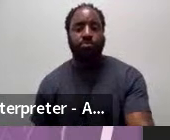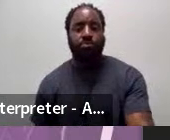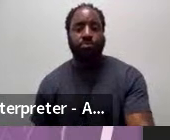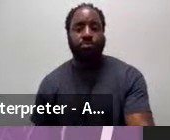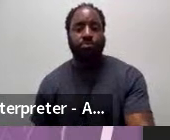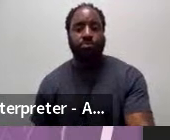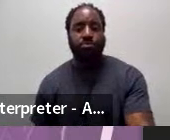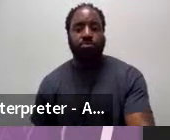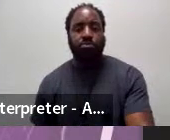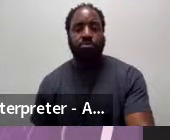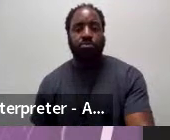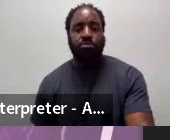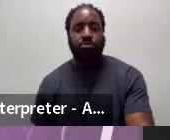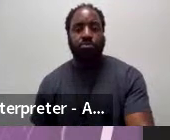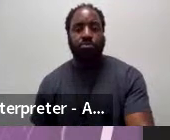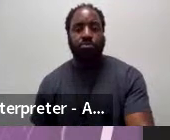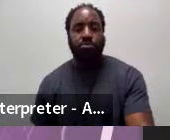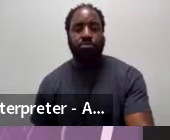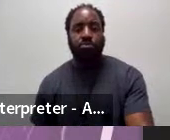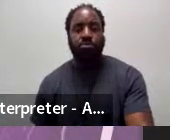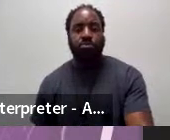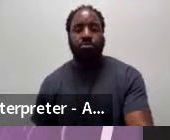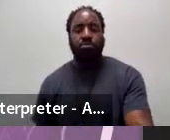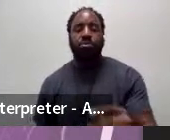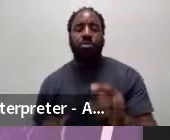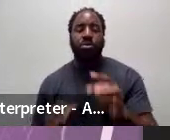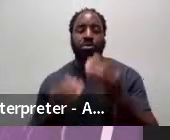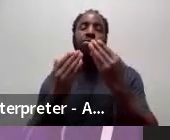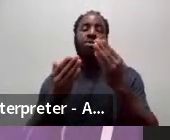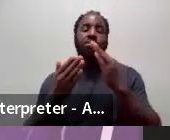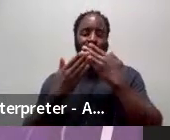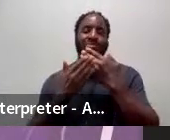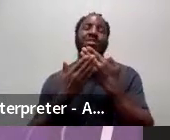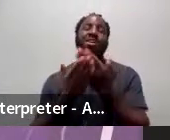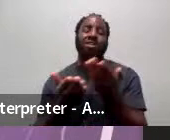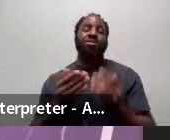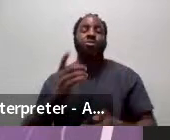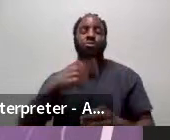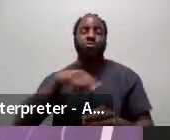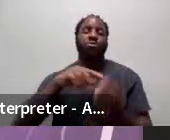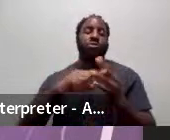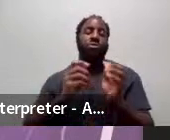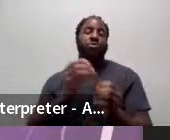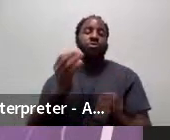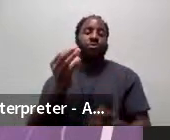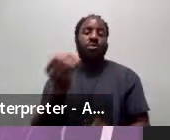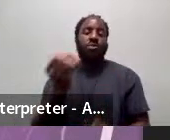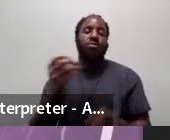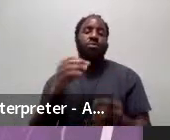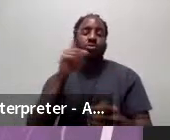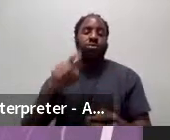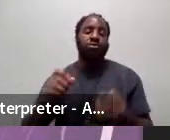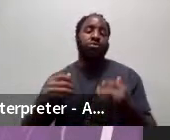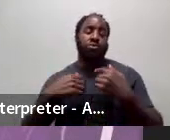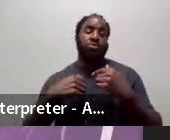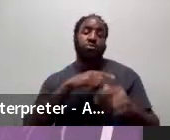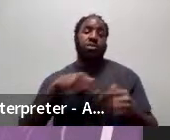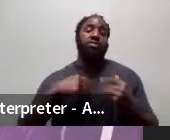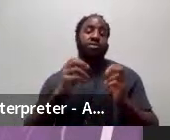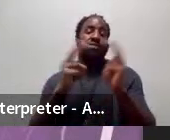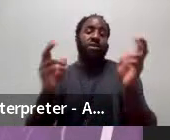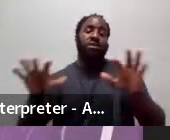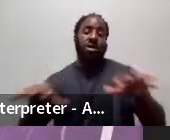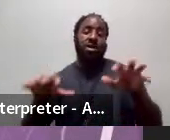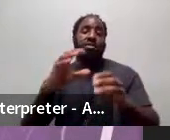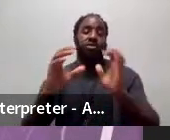Great, Sun. Thank you. We're going to start with a couple of questions. We have a very active chat right now, so we want to choose a